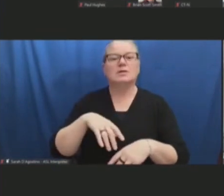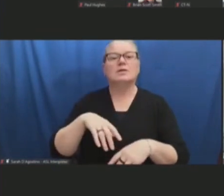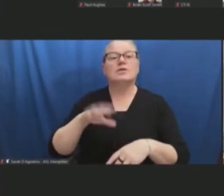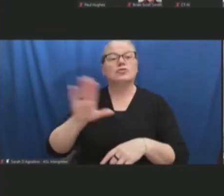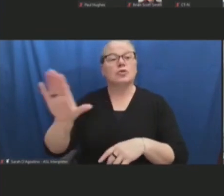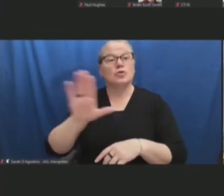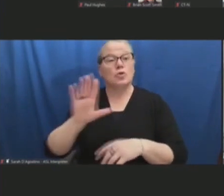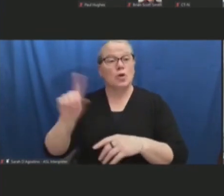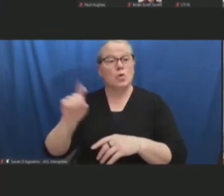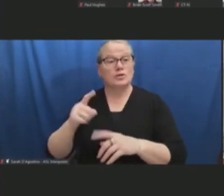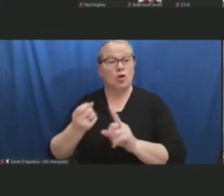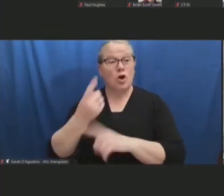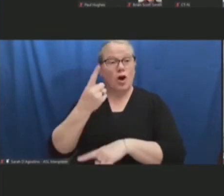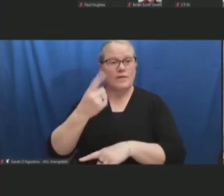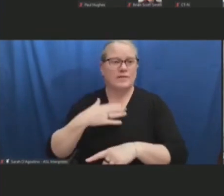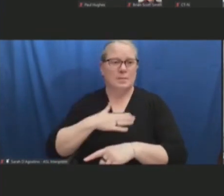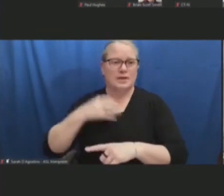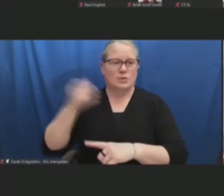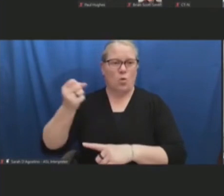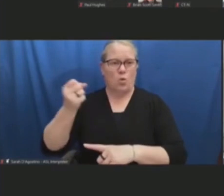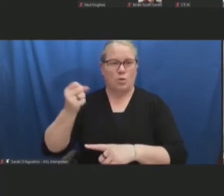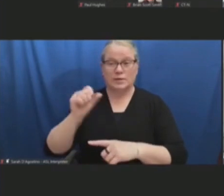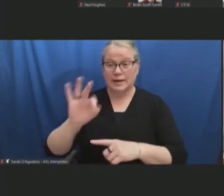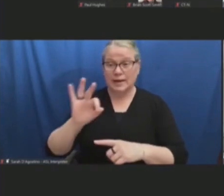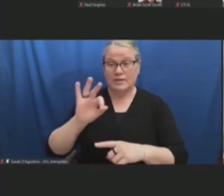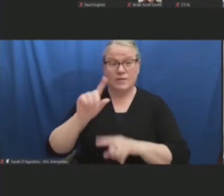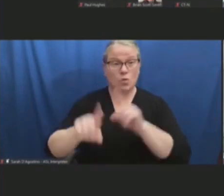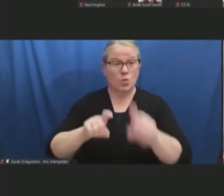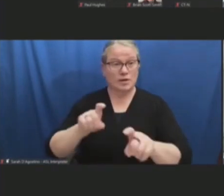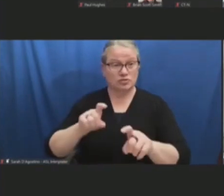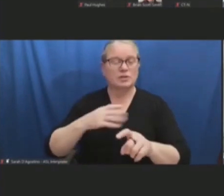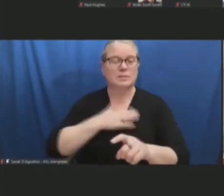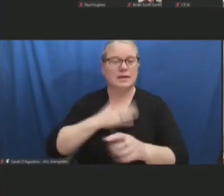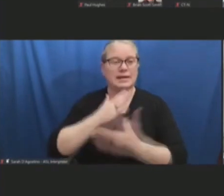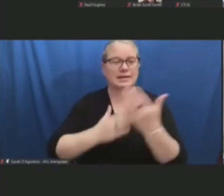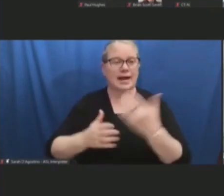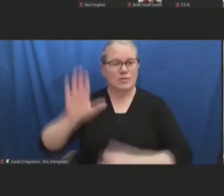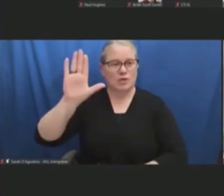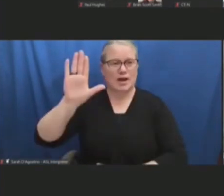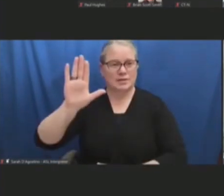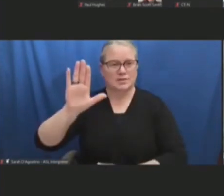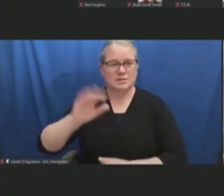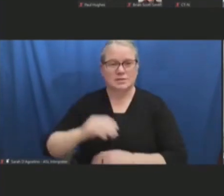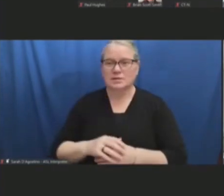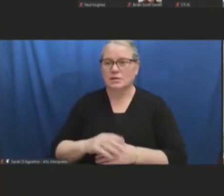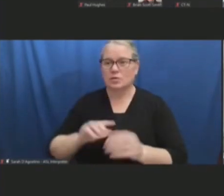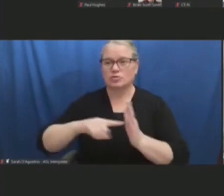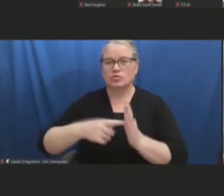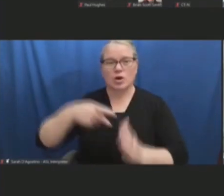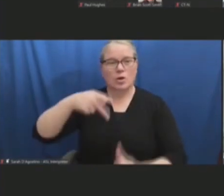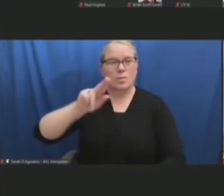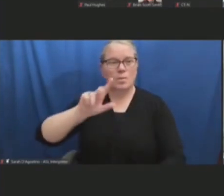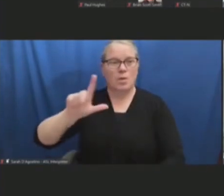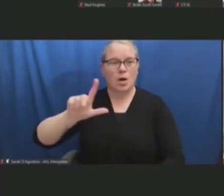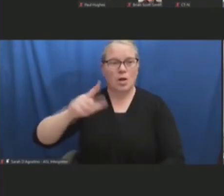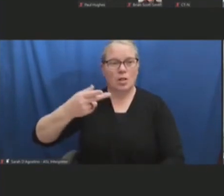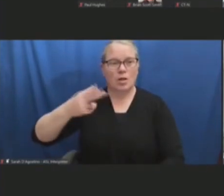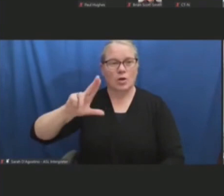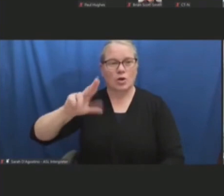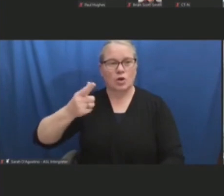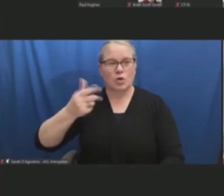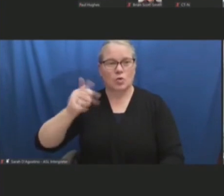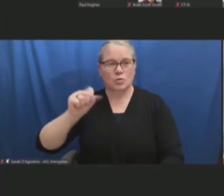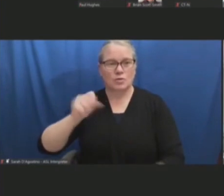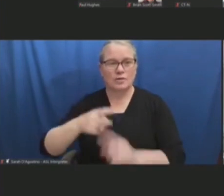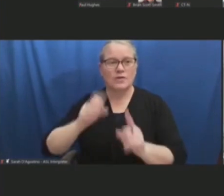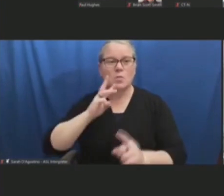questions. If you'd like to ask a question, please use the hand raise function in Zoom. We'll start with Paul Hughes of the Waterbury Republican